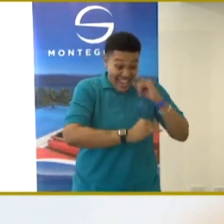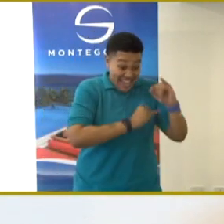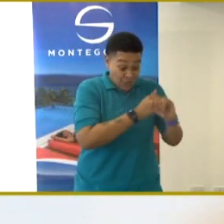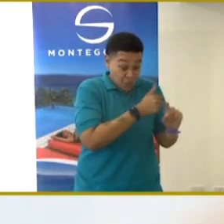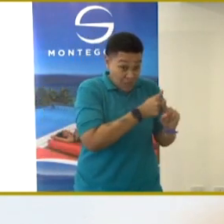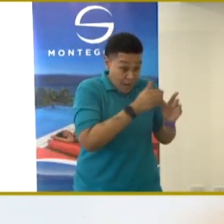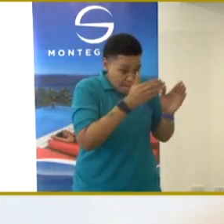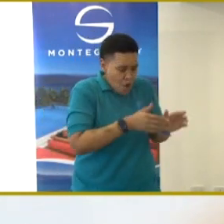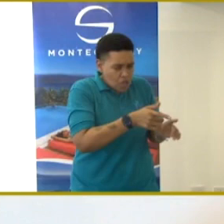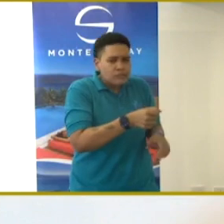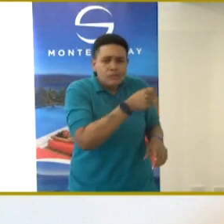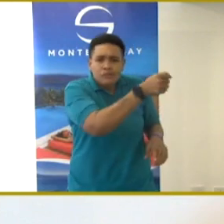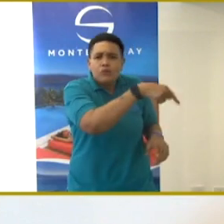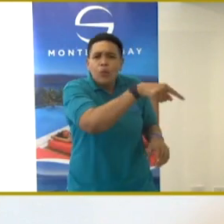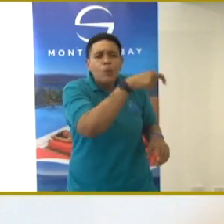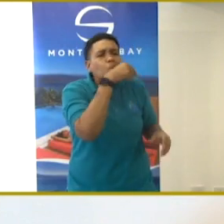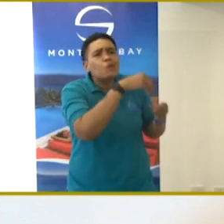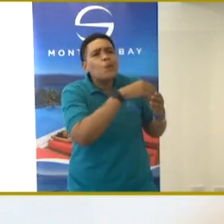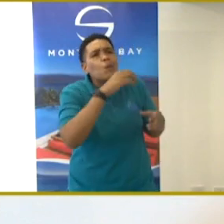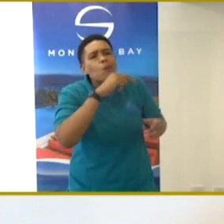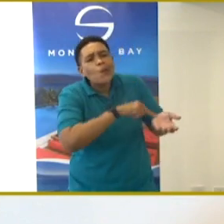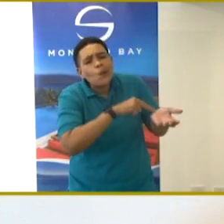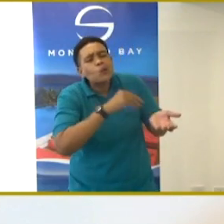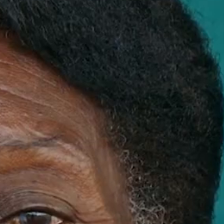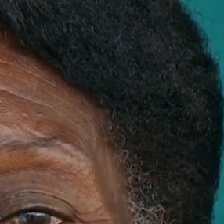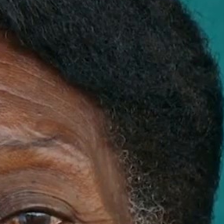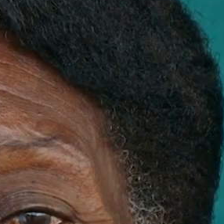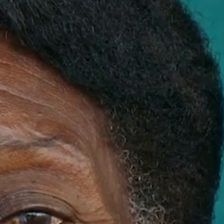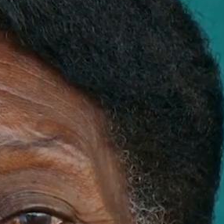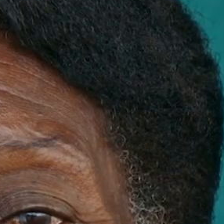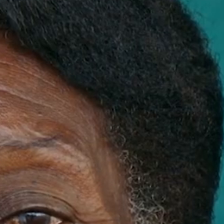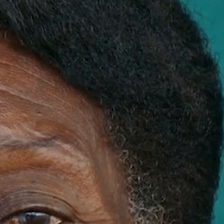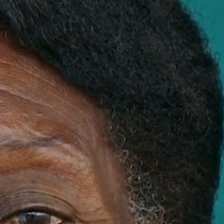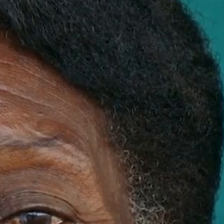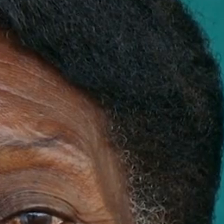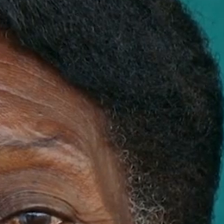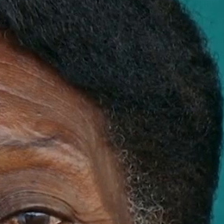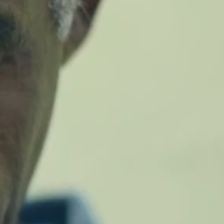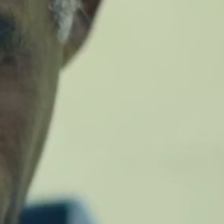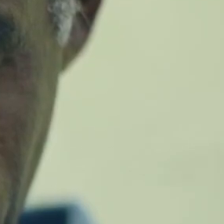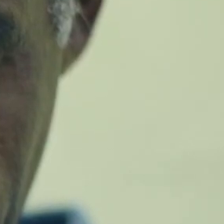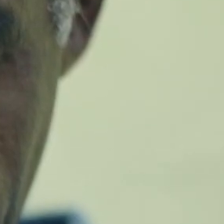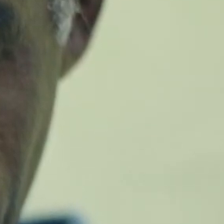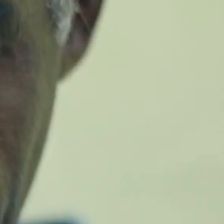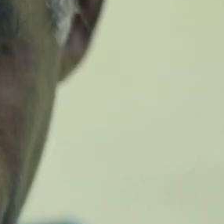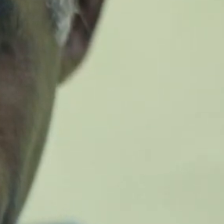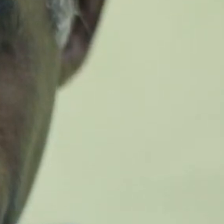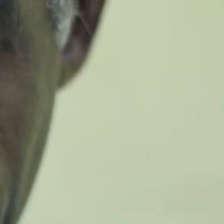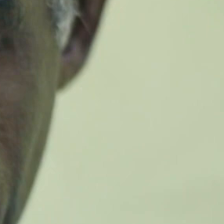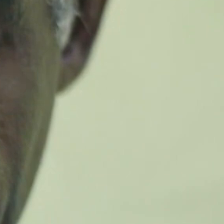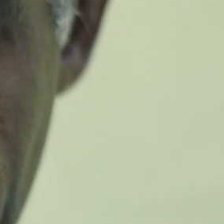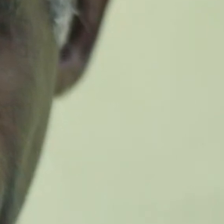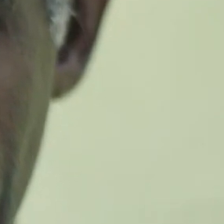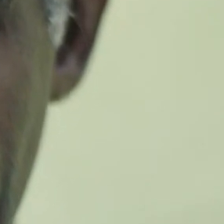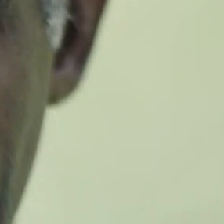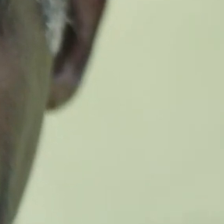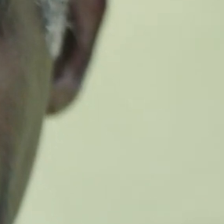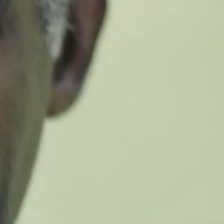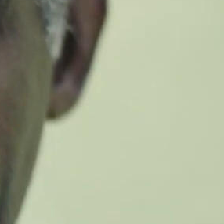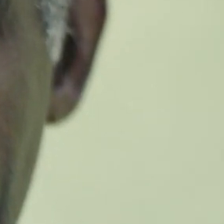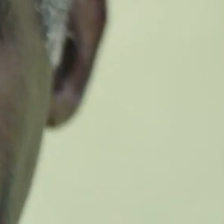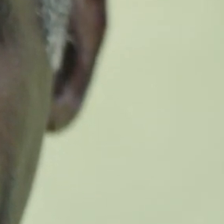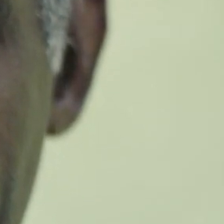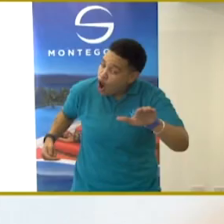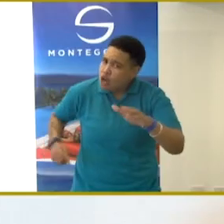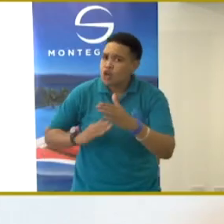Institutionalized persons, those in the infirmaries, nursing homes, and the elderly, 65 years and older, and those with chronic